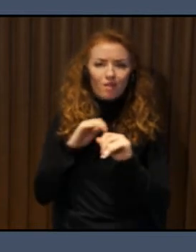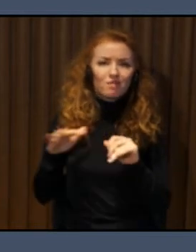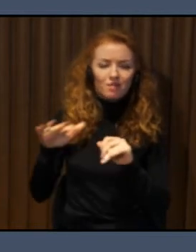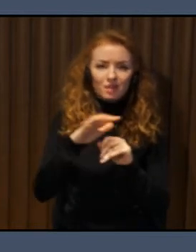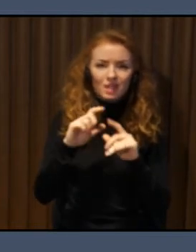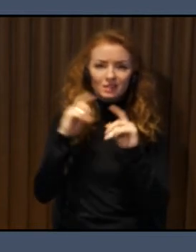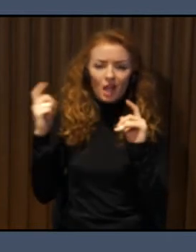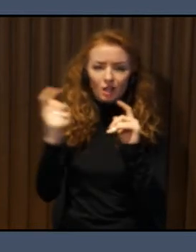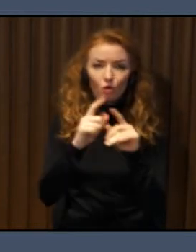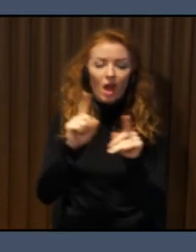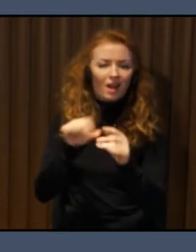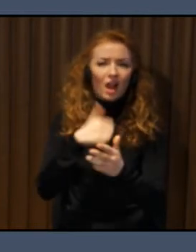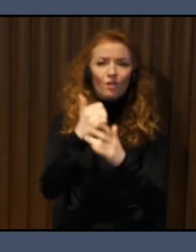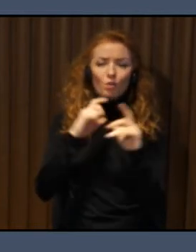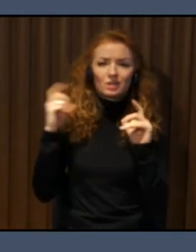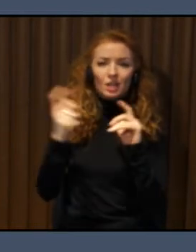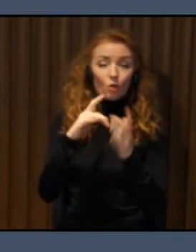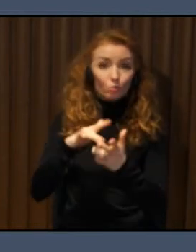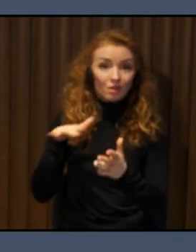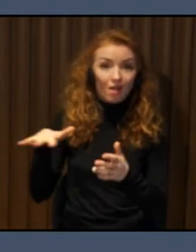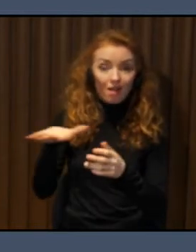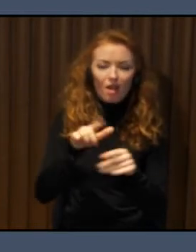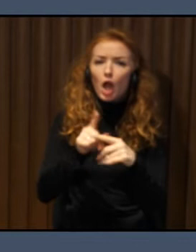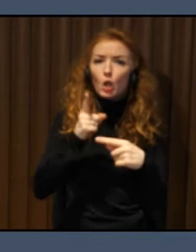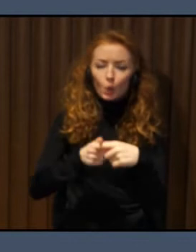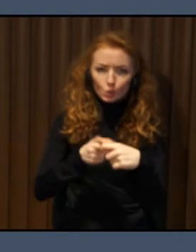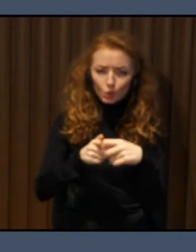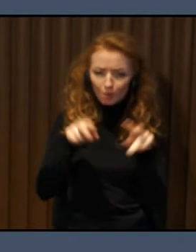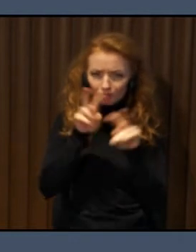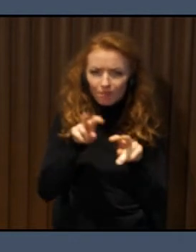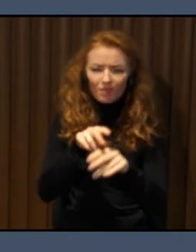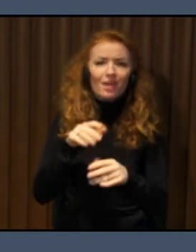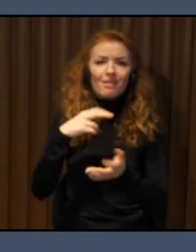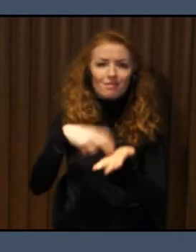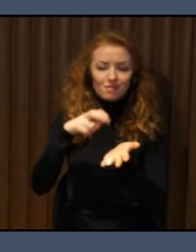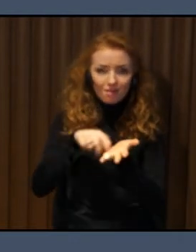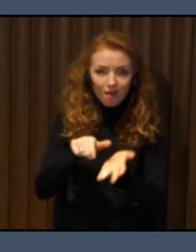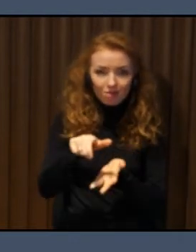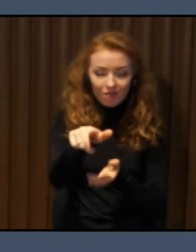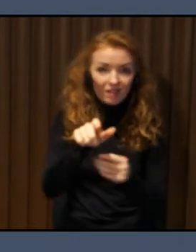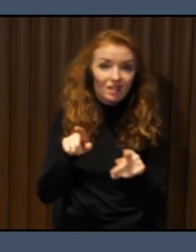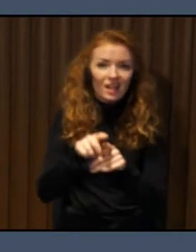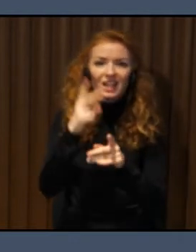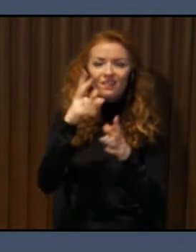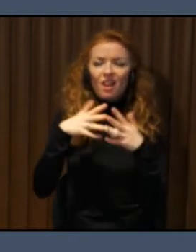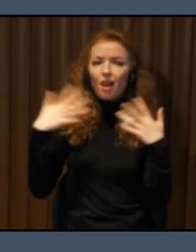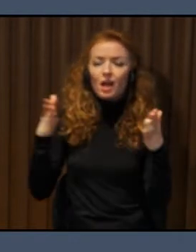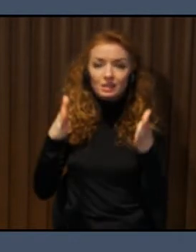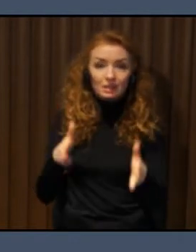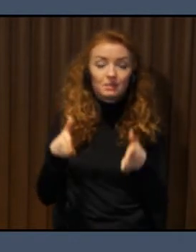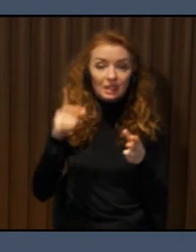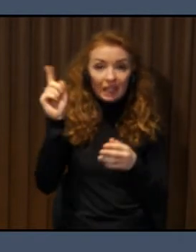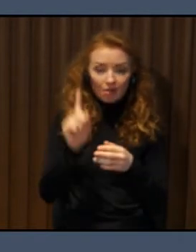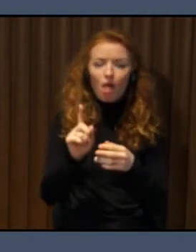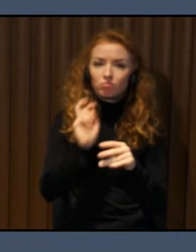the sidewalks and crossroads. We did 2 of the biggest hospitals in Israel. This is like